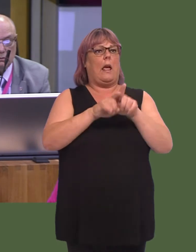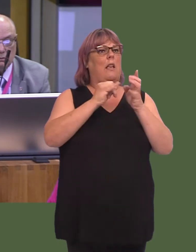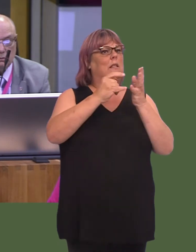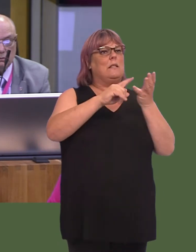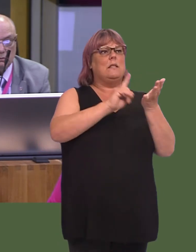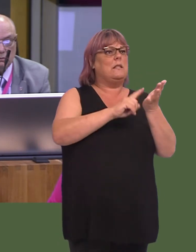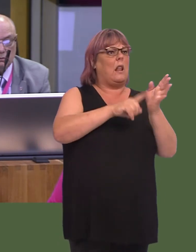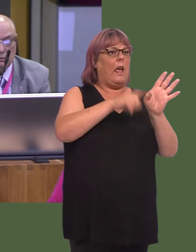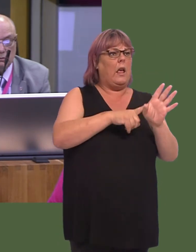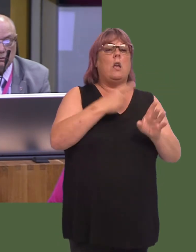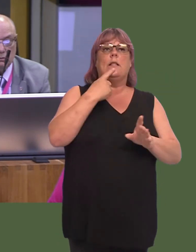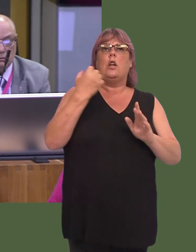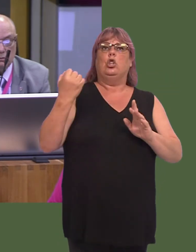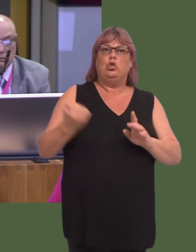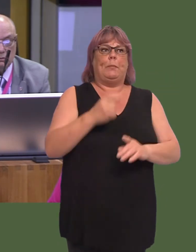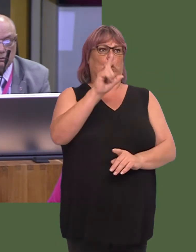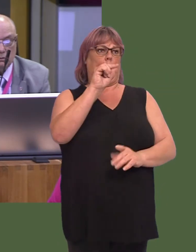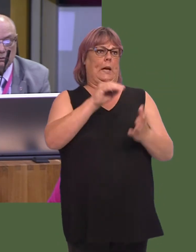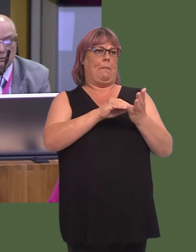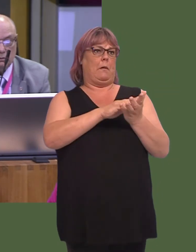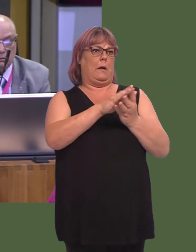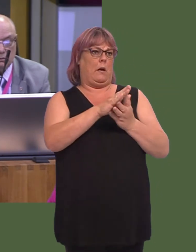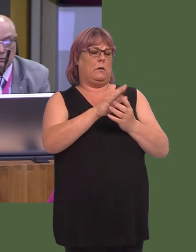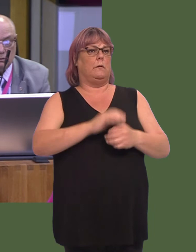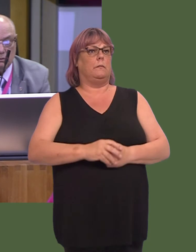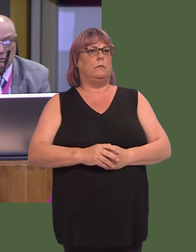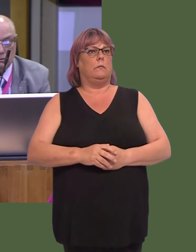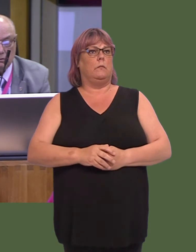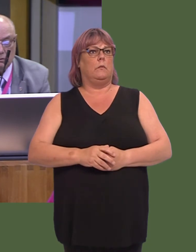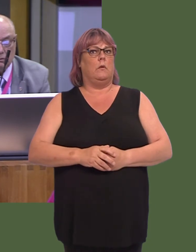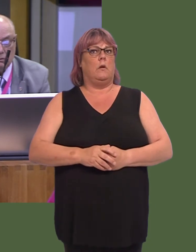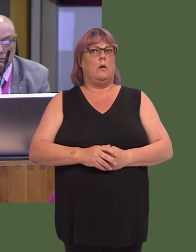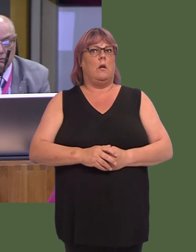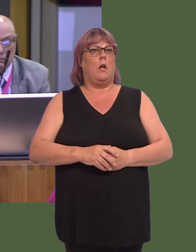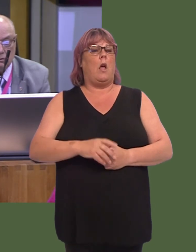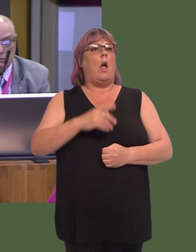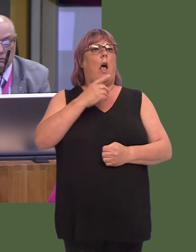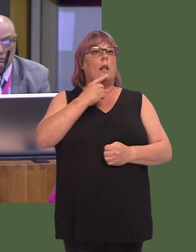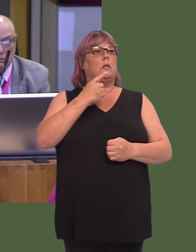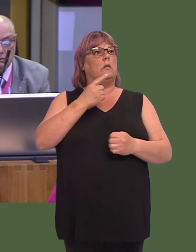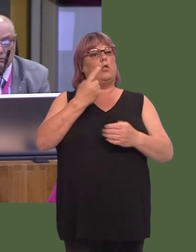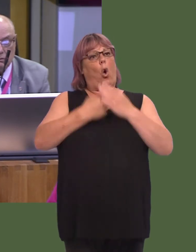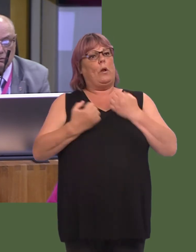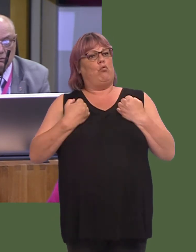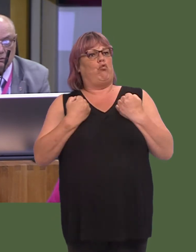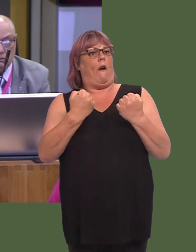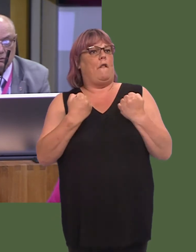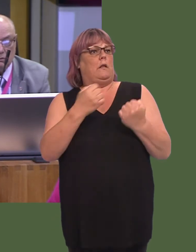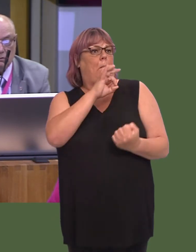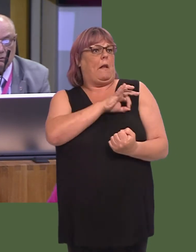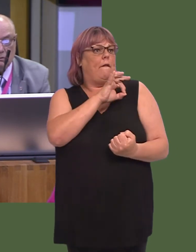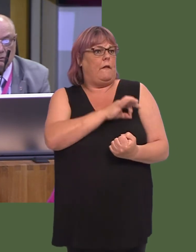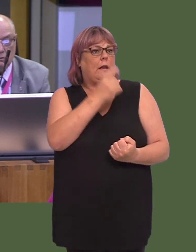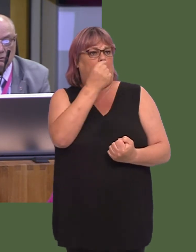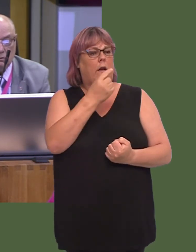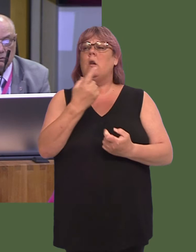one in Sully. It should be default, and the motorist should not be king in terms of who can go out and enjoy the outside